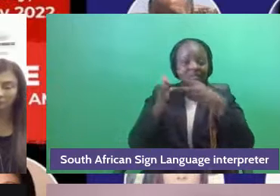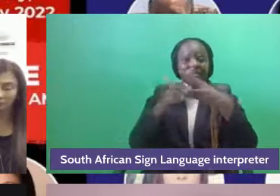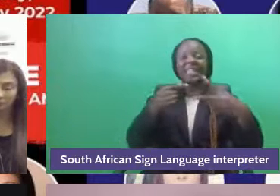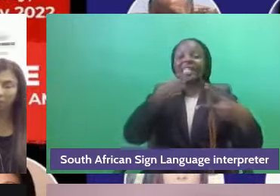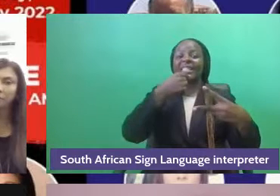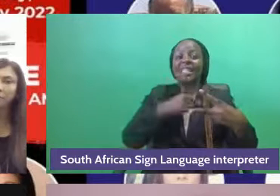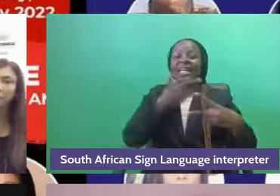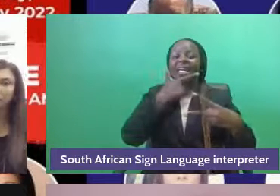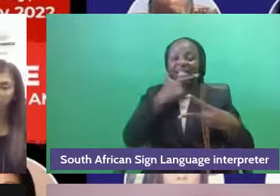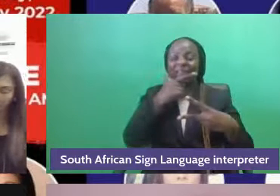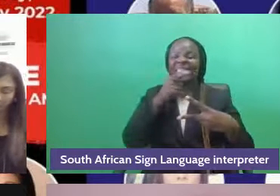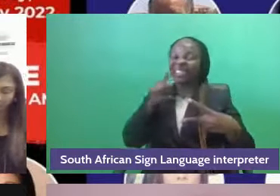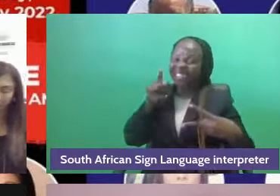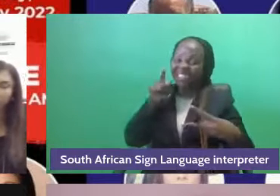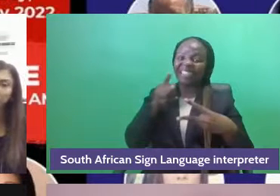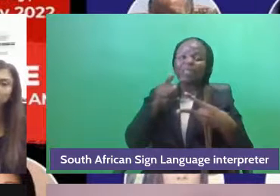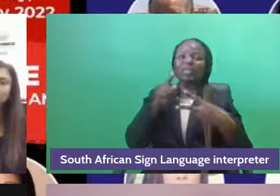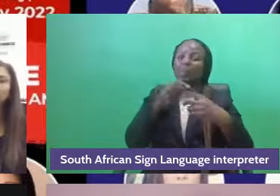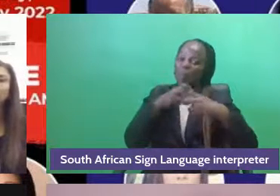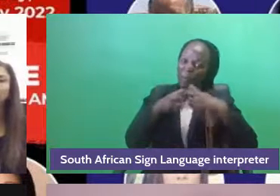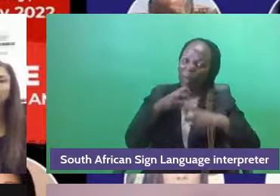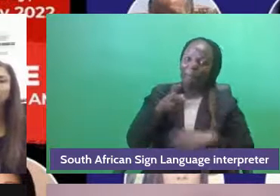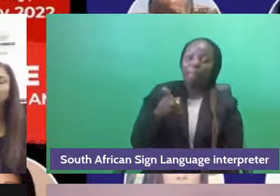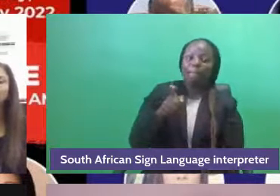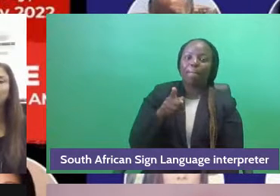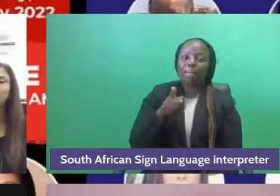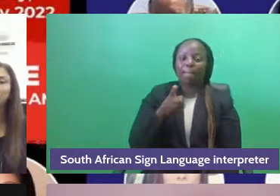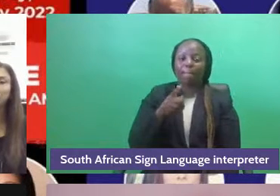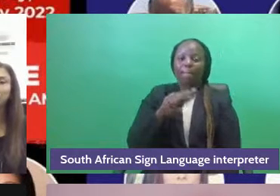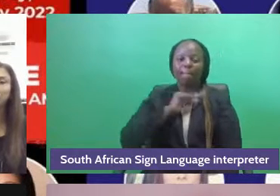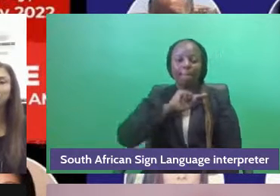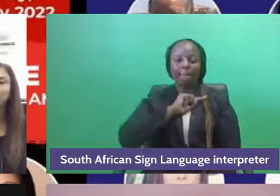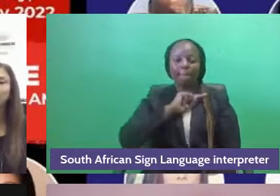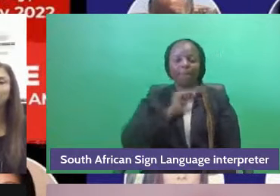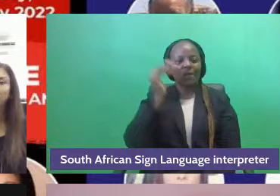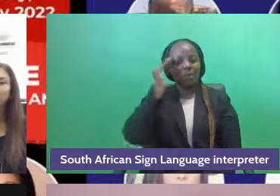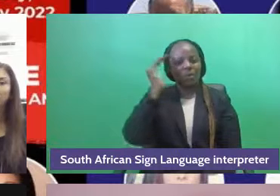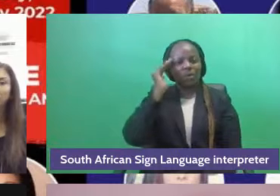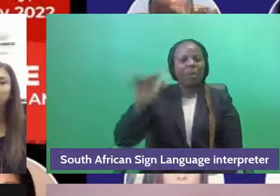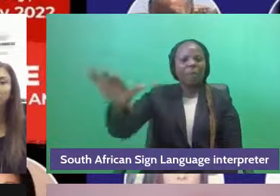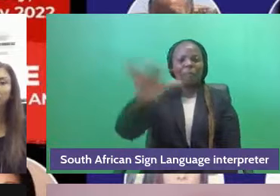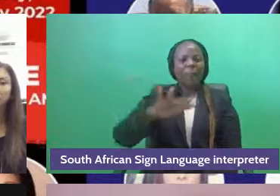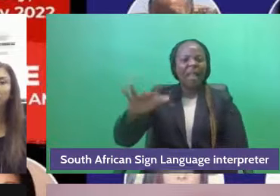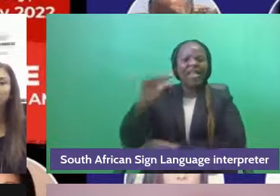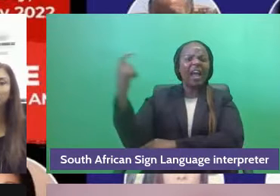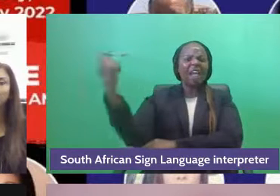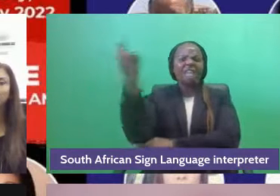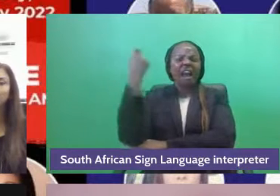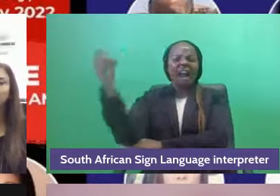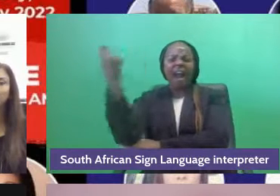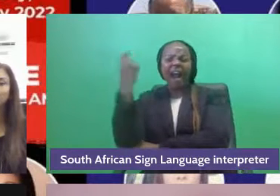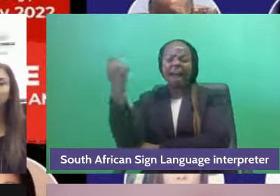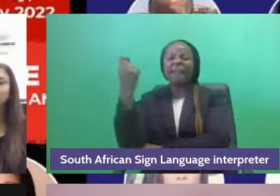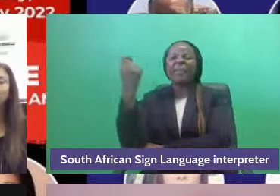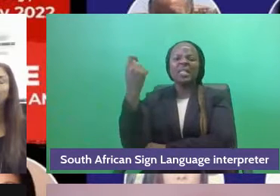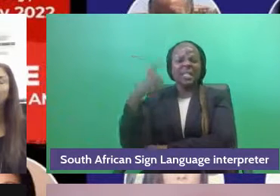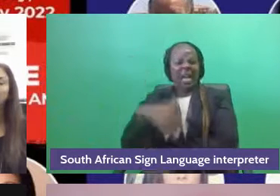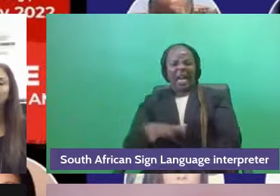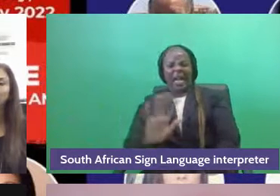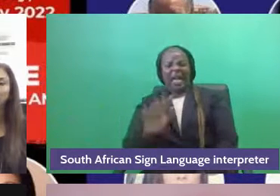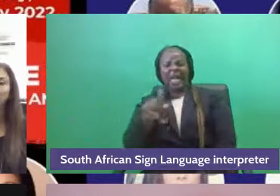where also that becomes a problem on its own, where, especially within the rural areas, it's still shunned about that you are a person